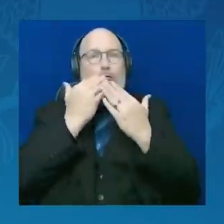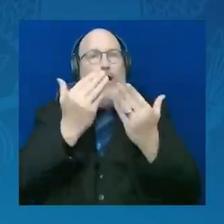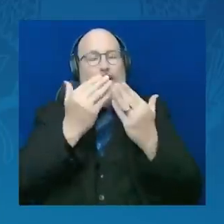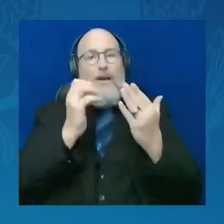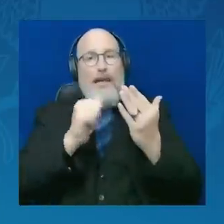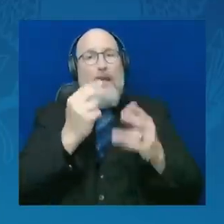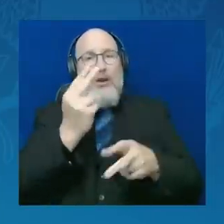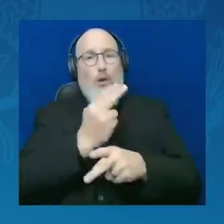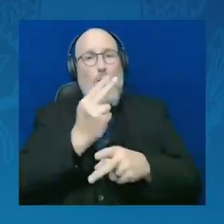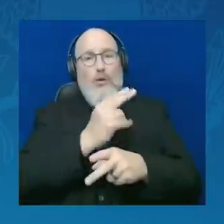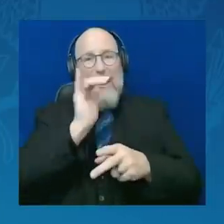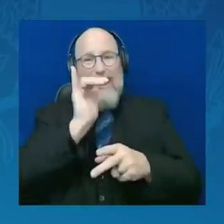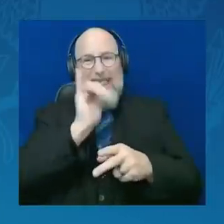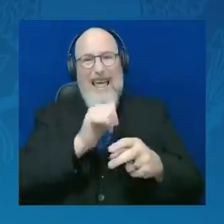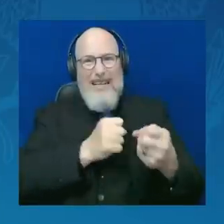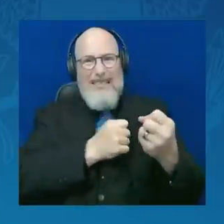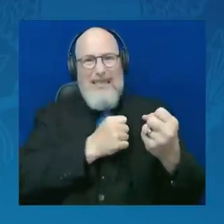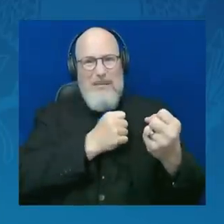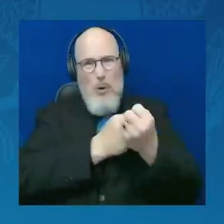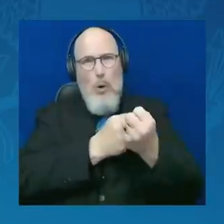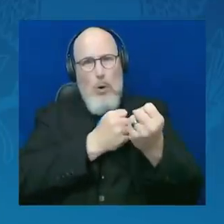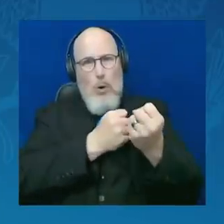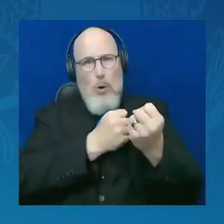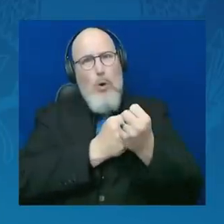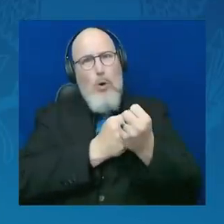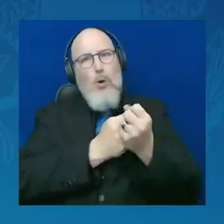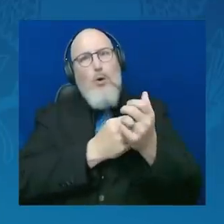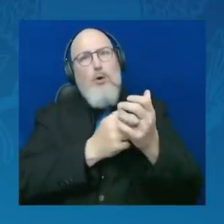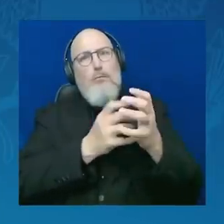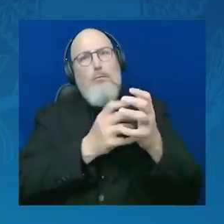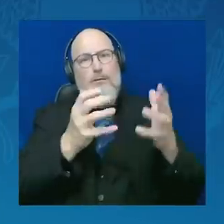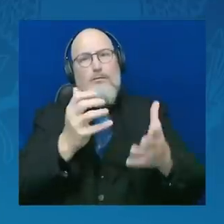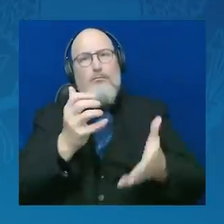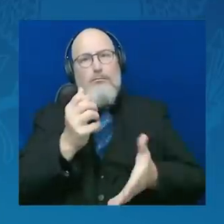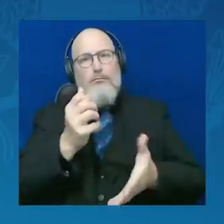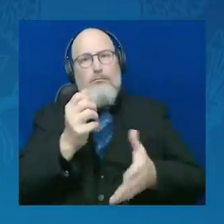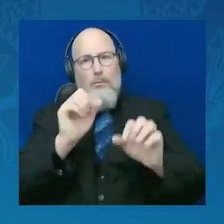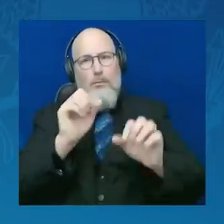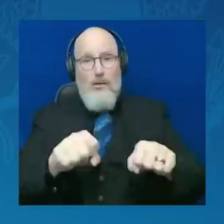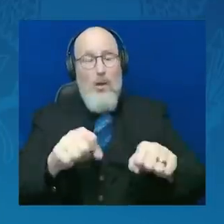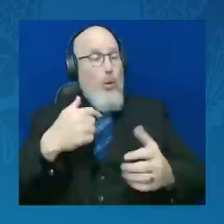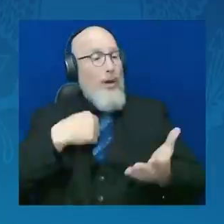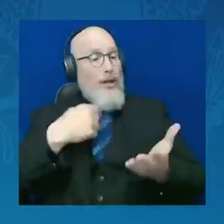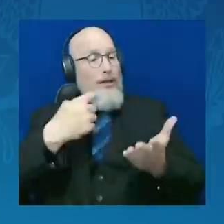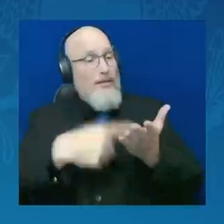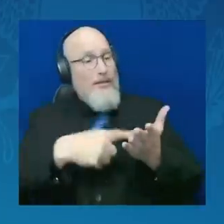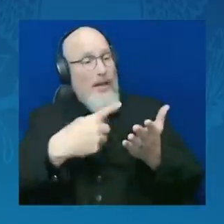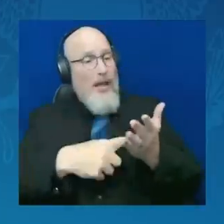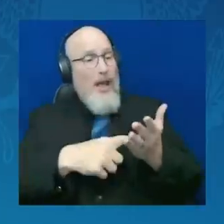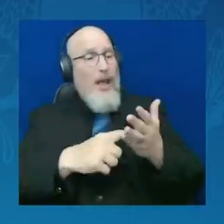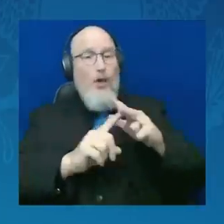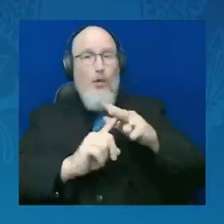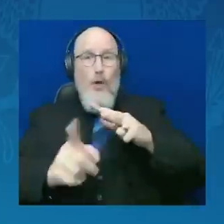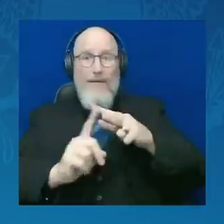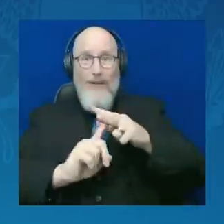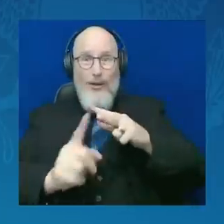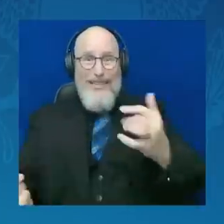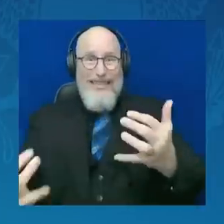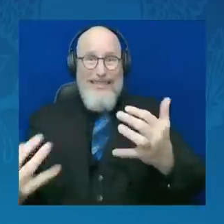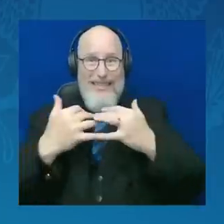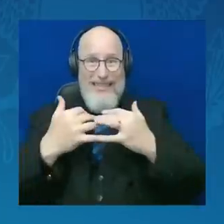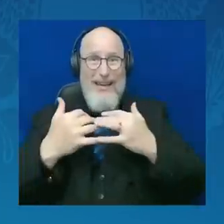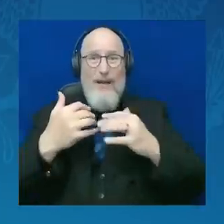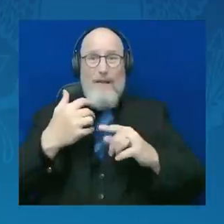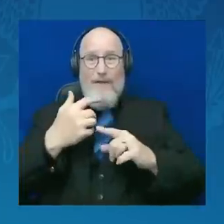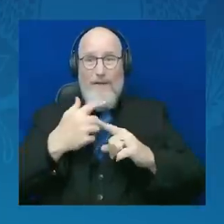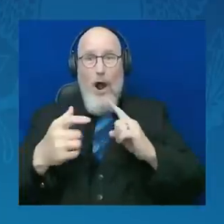soon as possible. Furthermore, we discussed the refugees from Ukraine who have got relatives and families in the United States